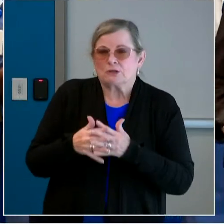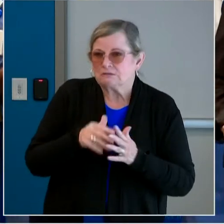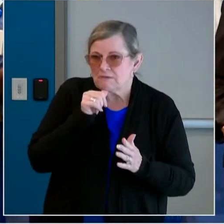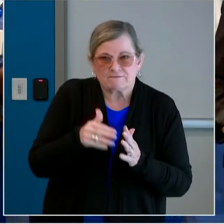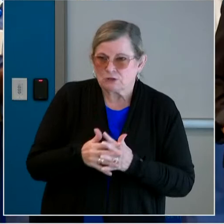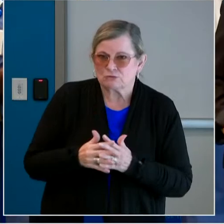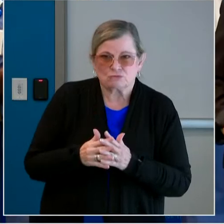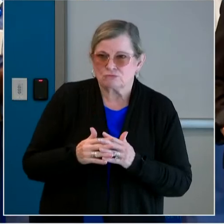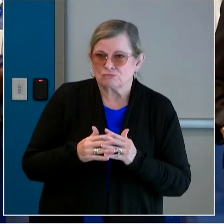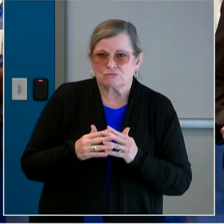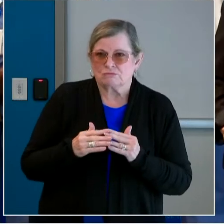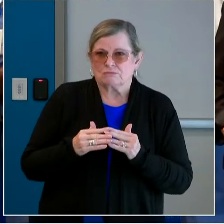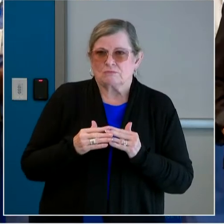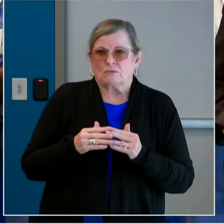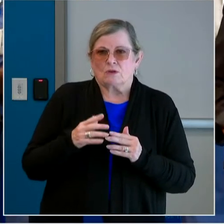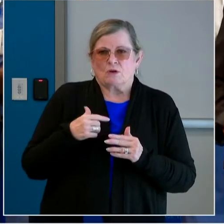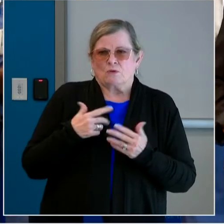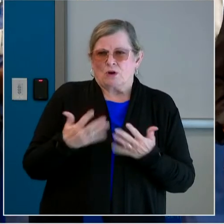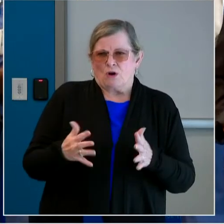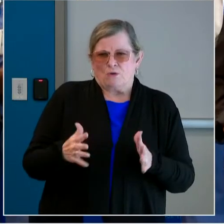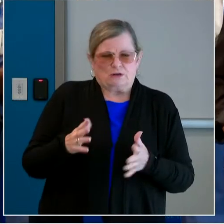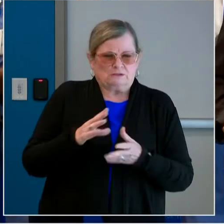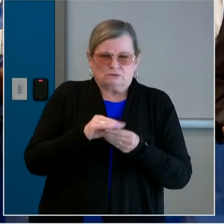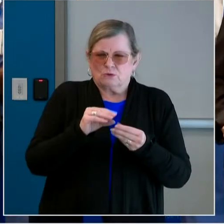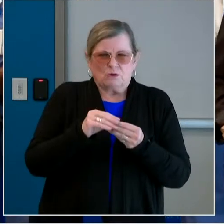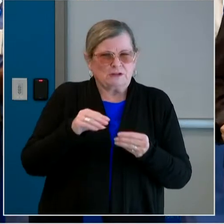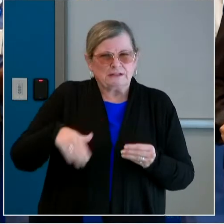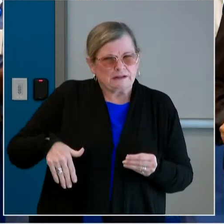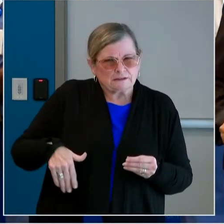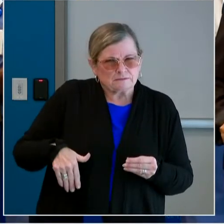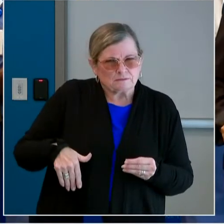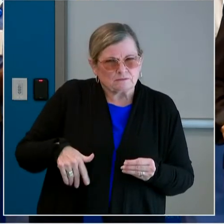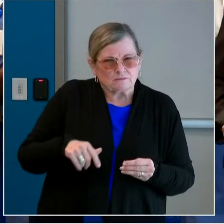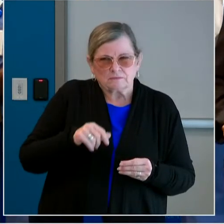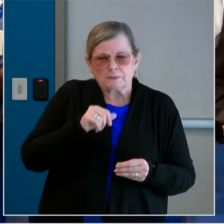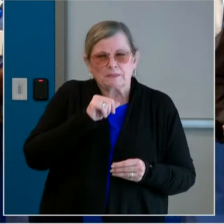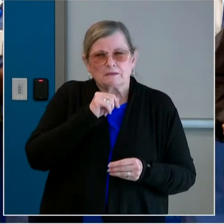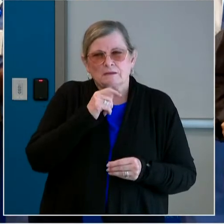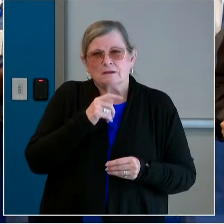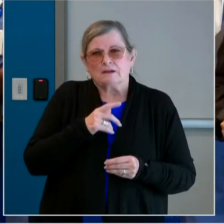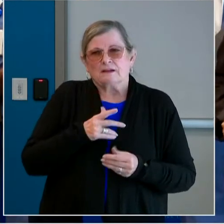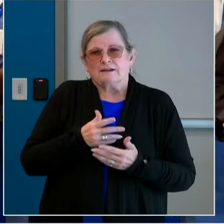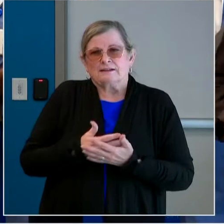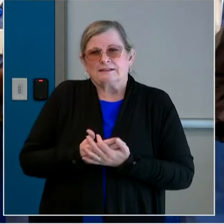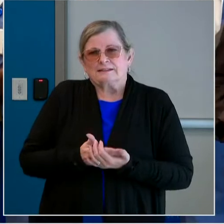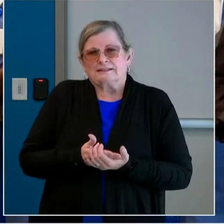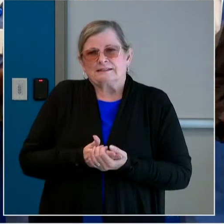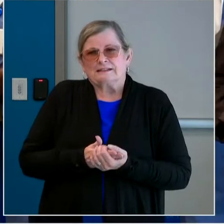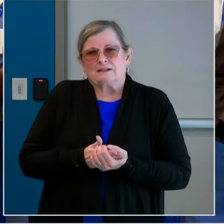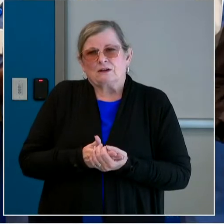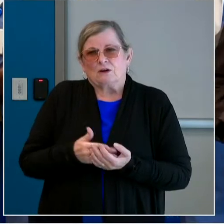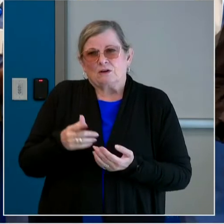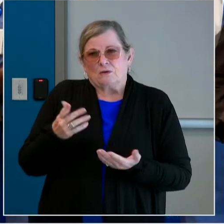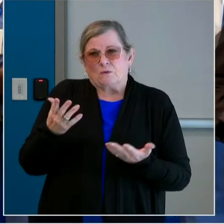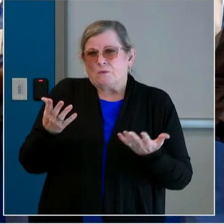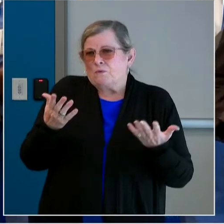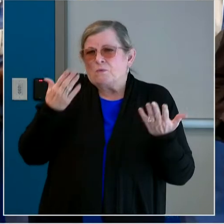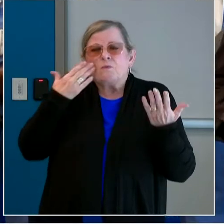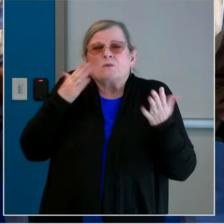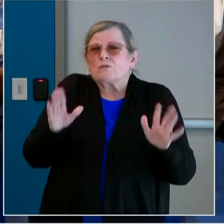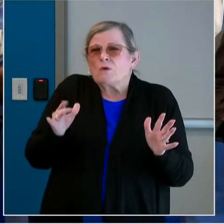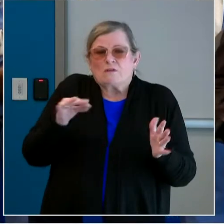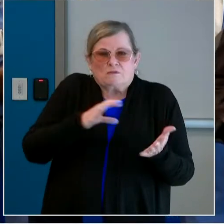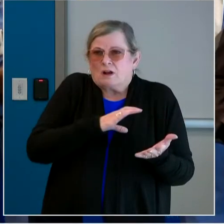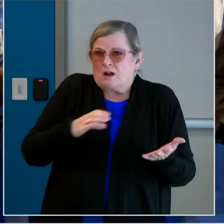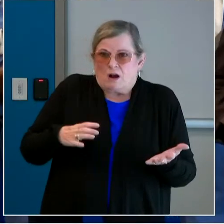is that the story doesn't end here. The story does not end here because there is still an open question about whether Congress will legislate what it